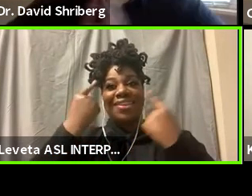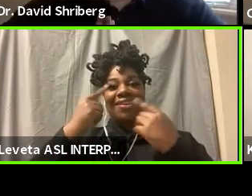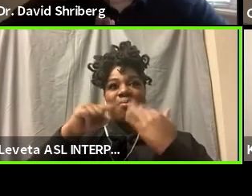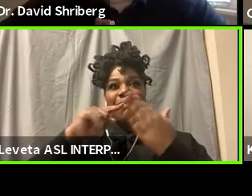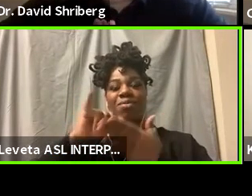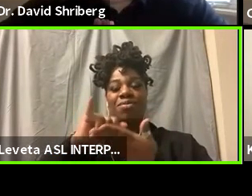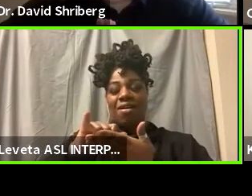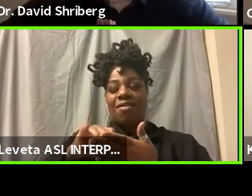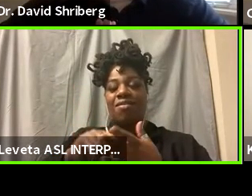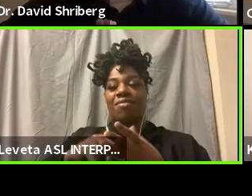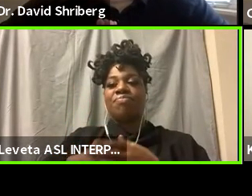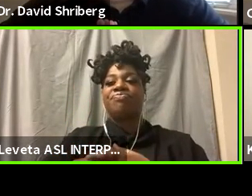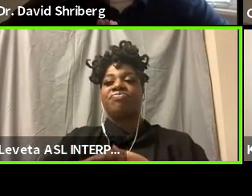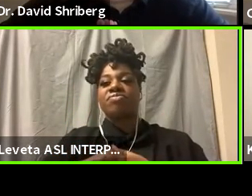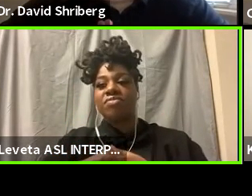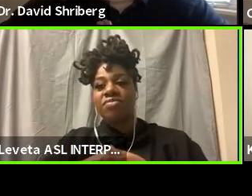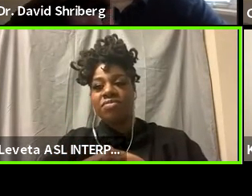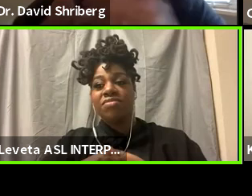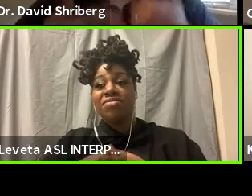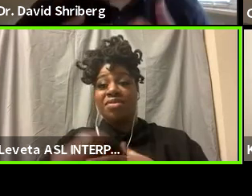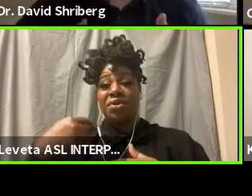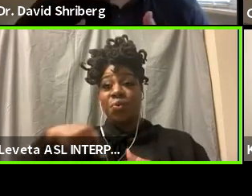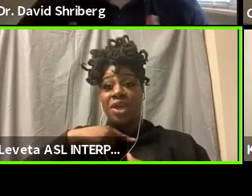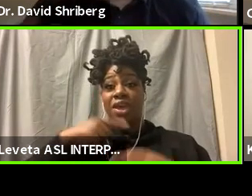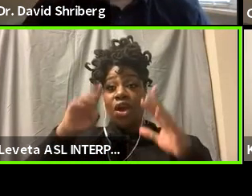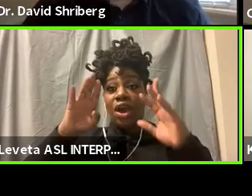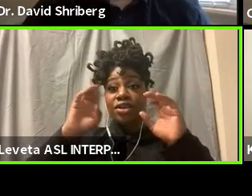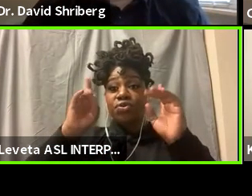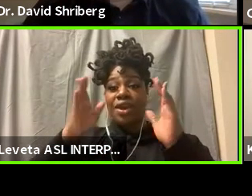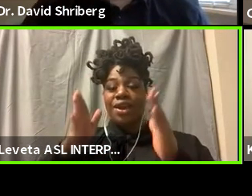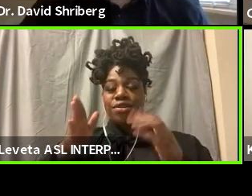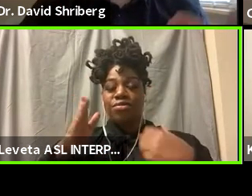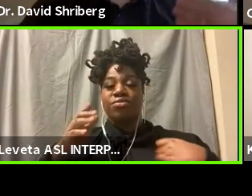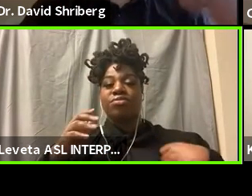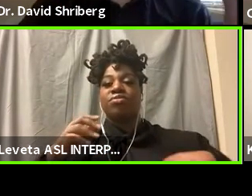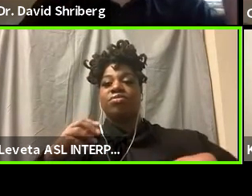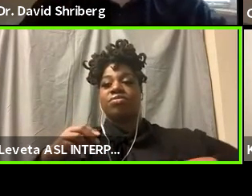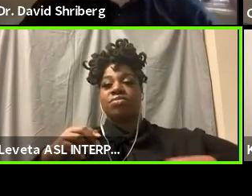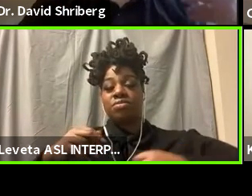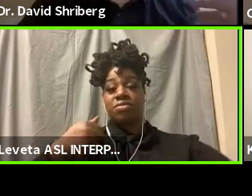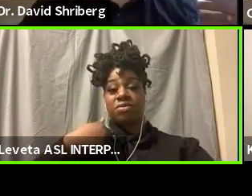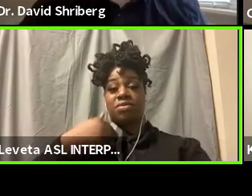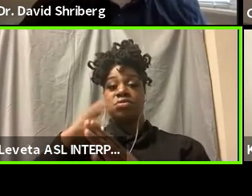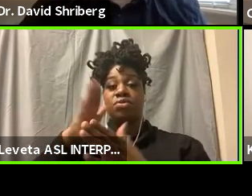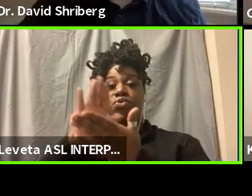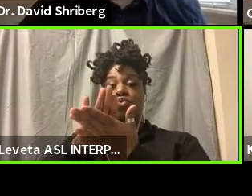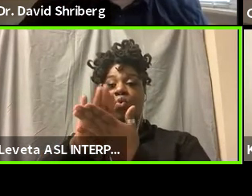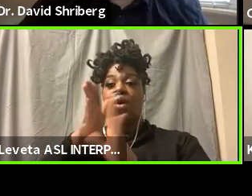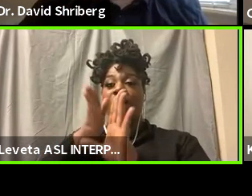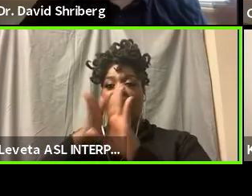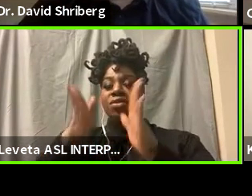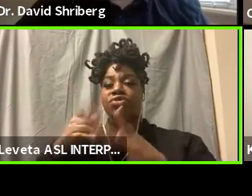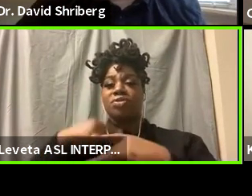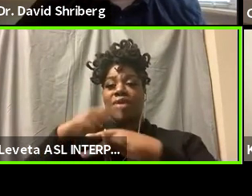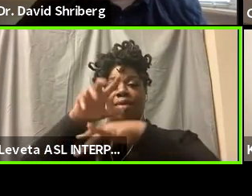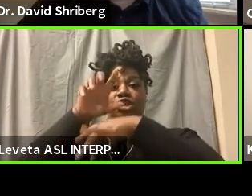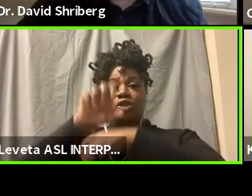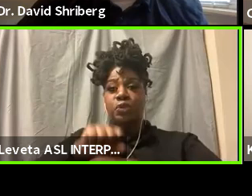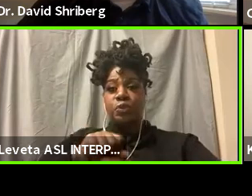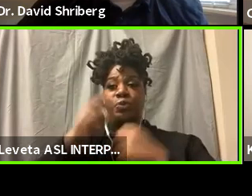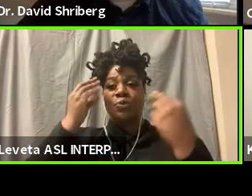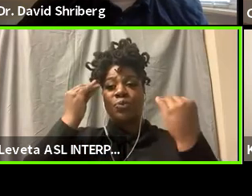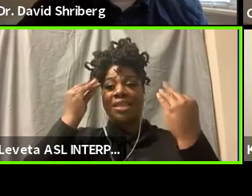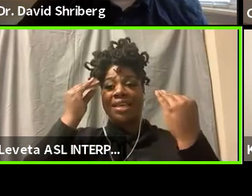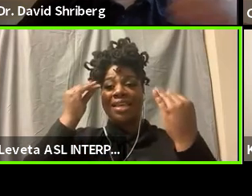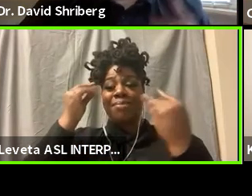so we're educators, and as a school psychologist, like, I'm pretty used to thinking that talking about a